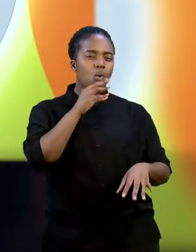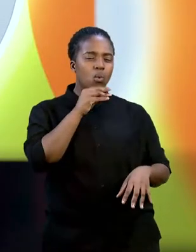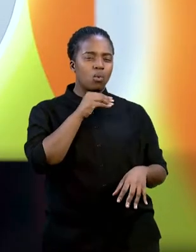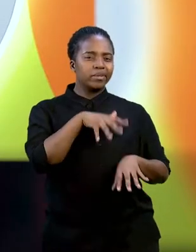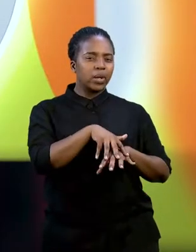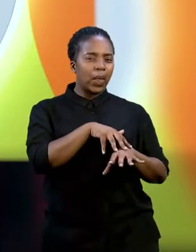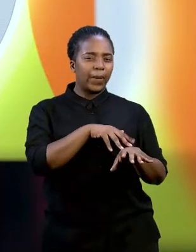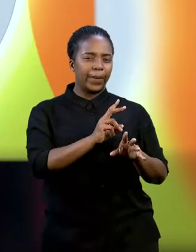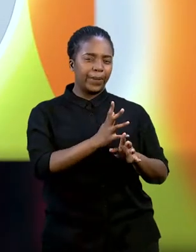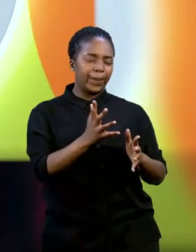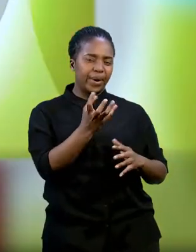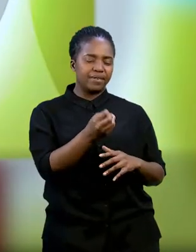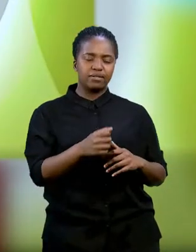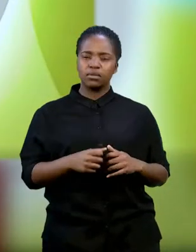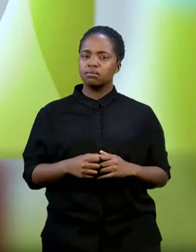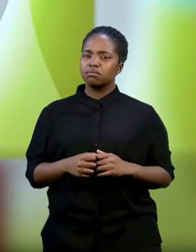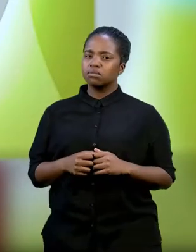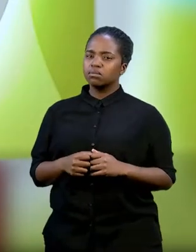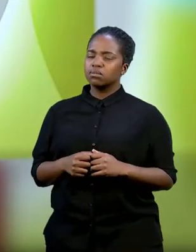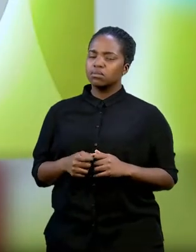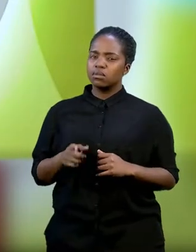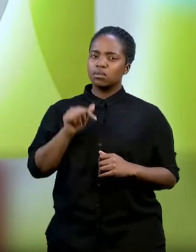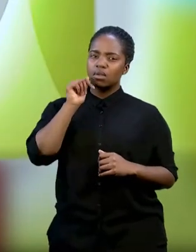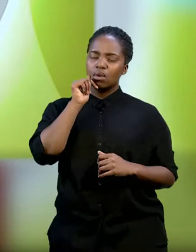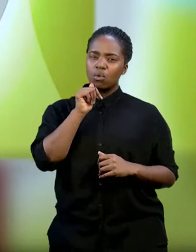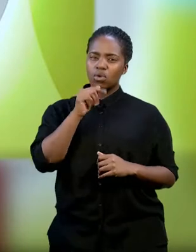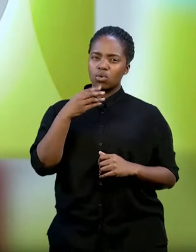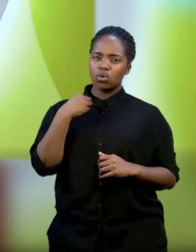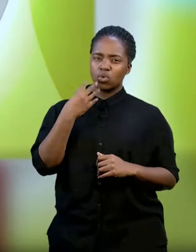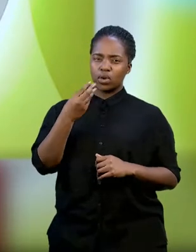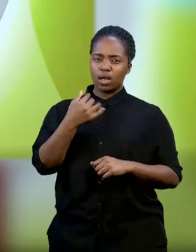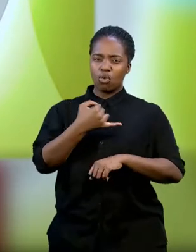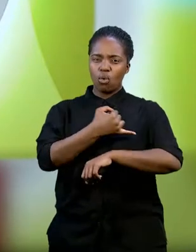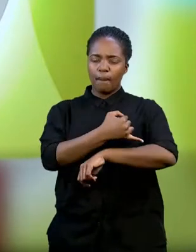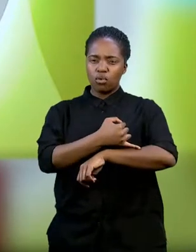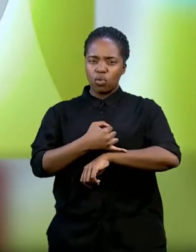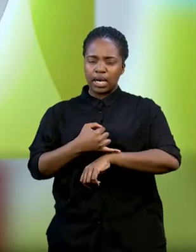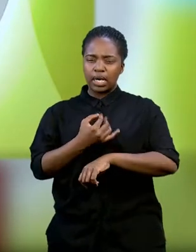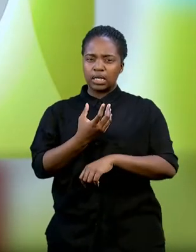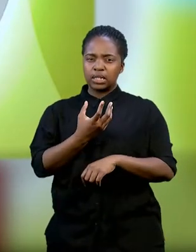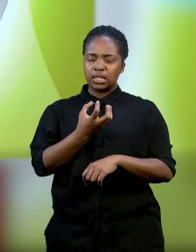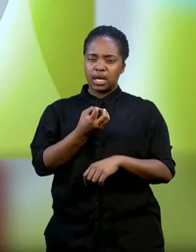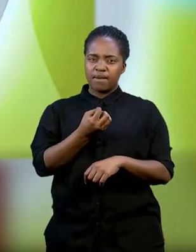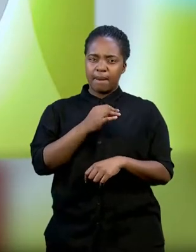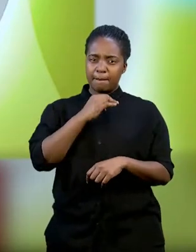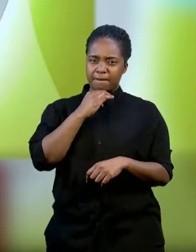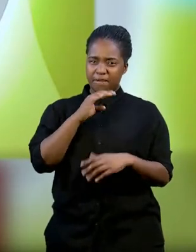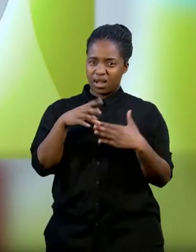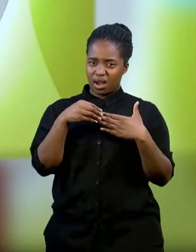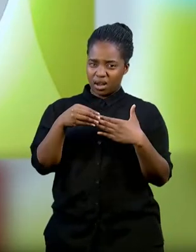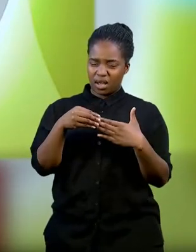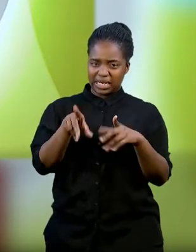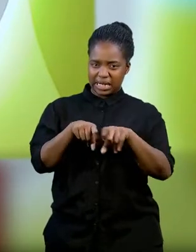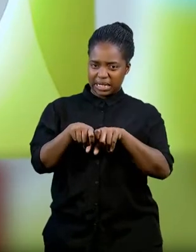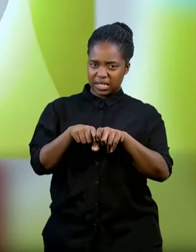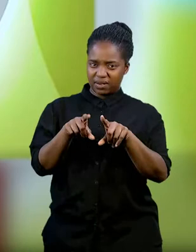in that development as well. And around that stage o laetsa operation, was this guidance ya tsona dingaka